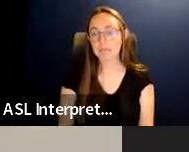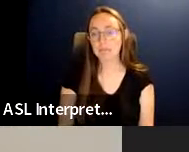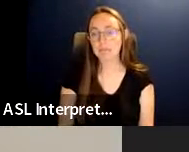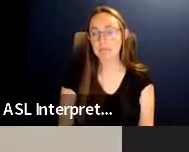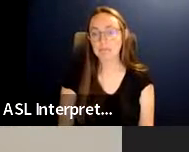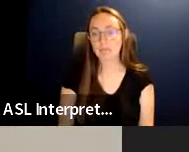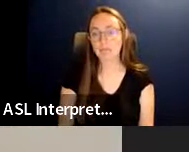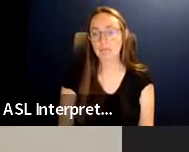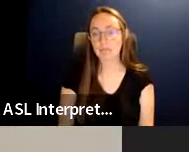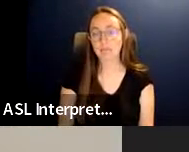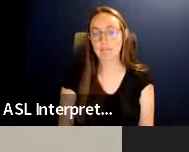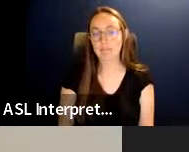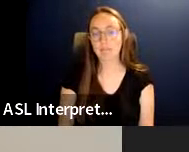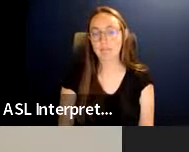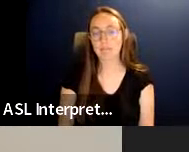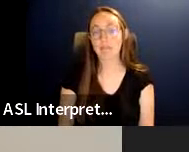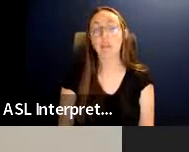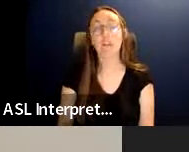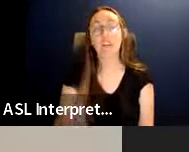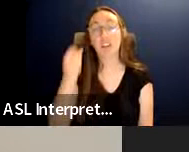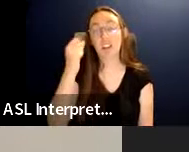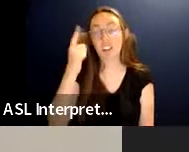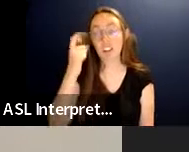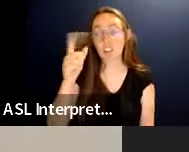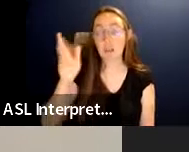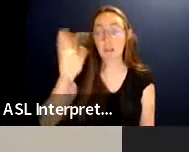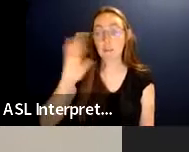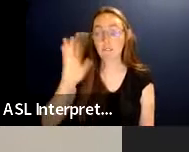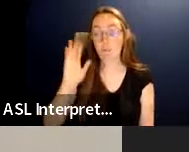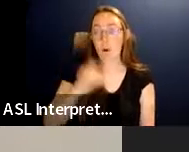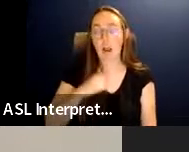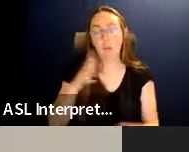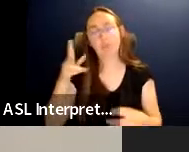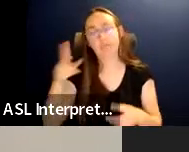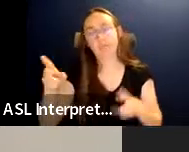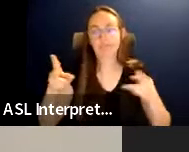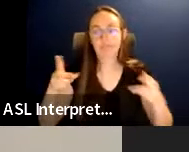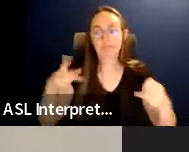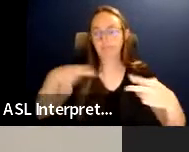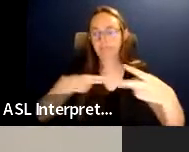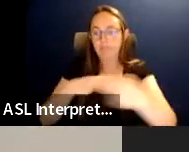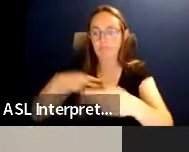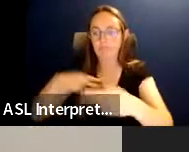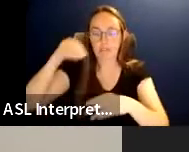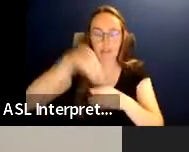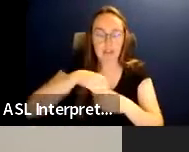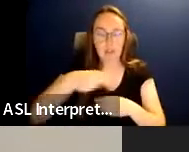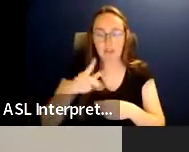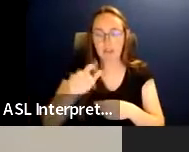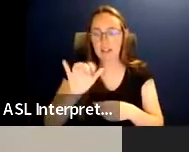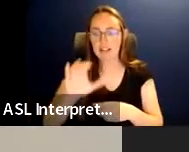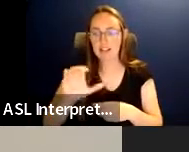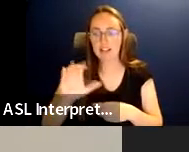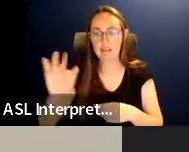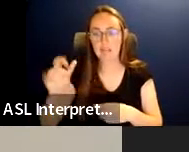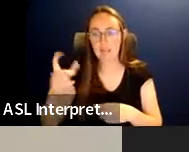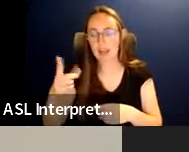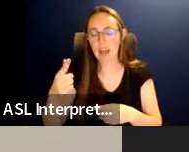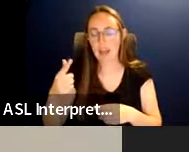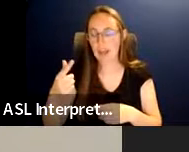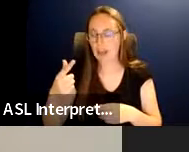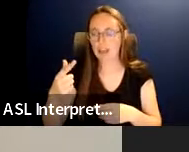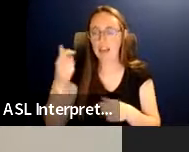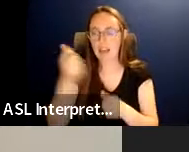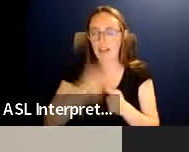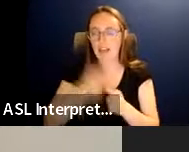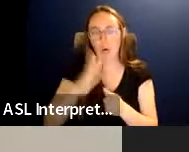with, before I would cut up all these pieces and I would stick it in a plastic bag and then everybody would get a plastic bag. And